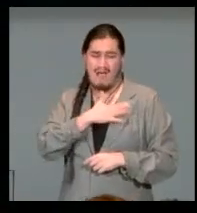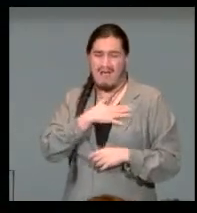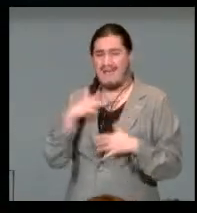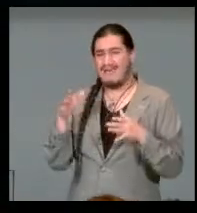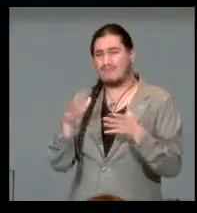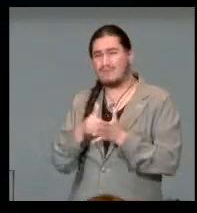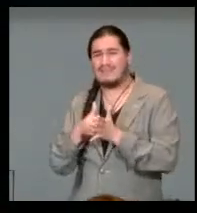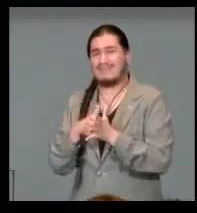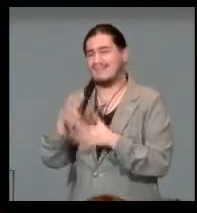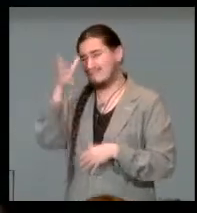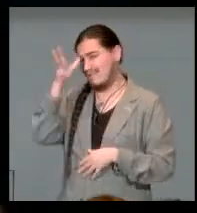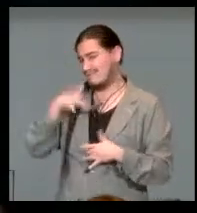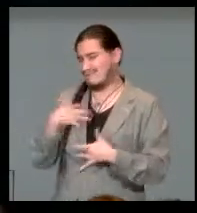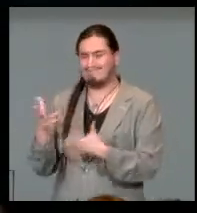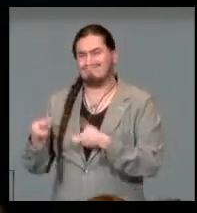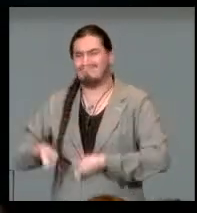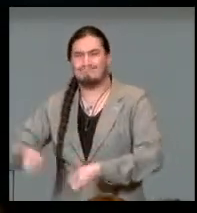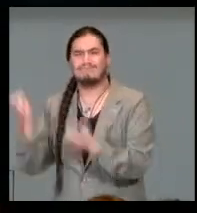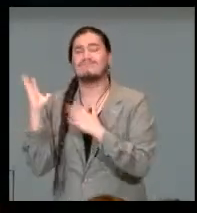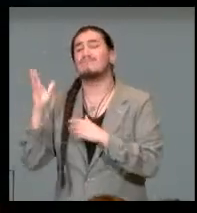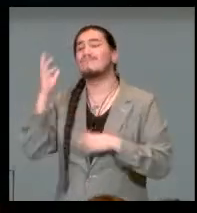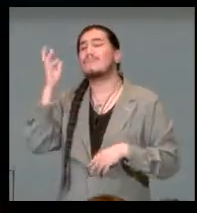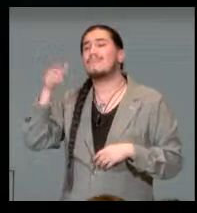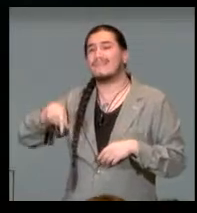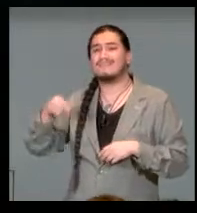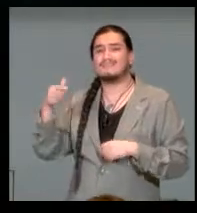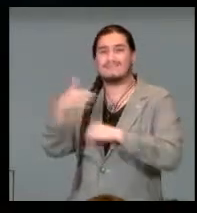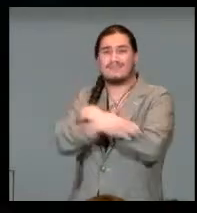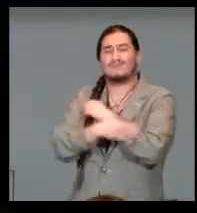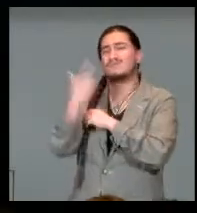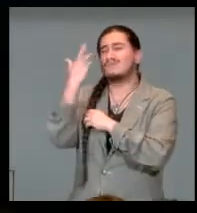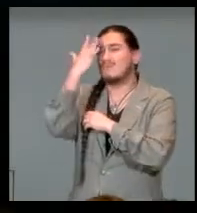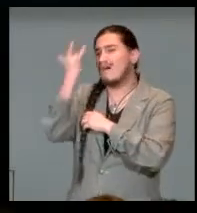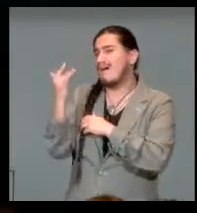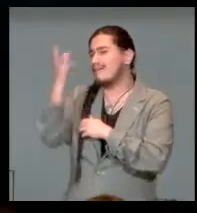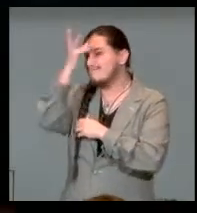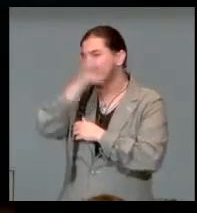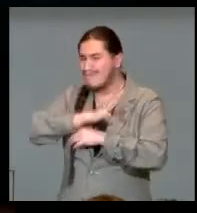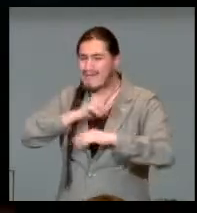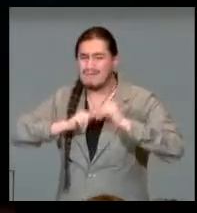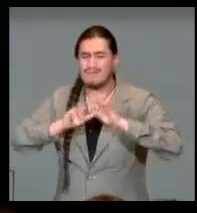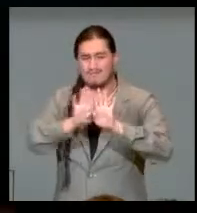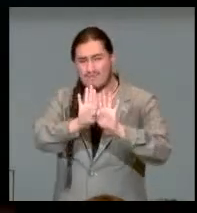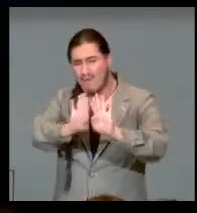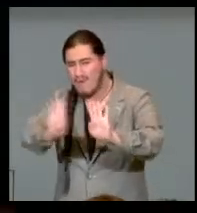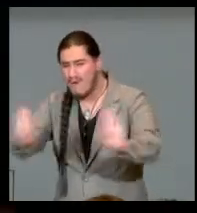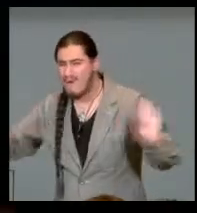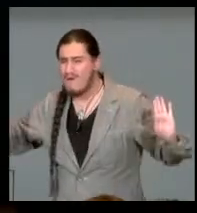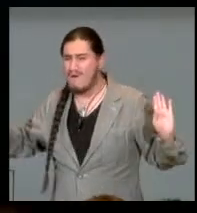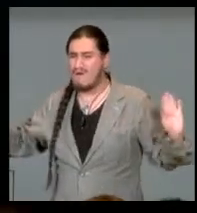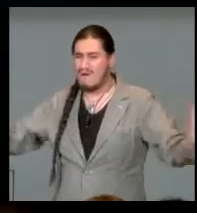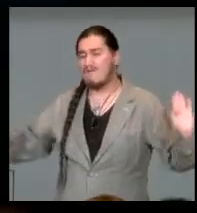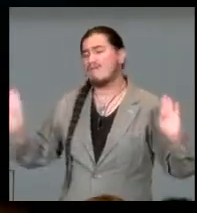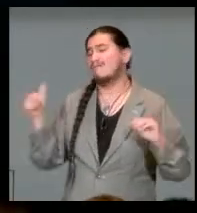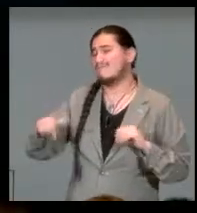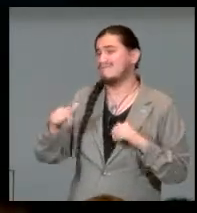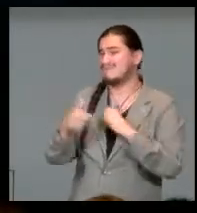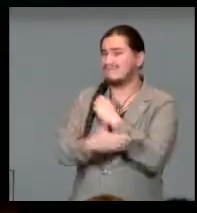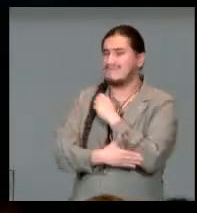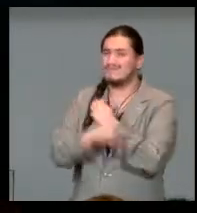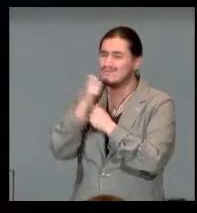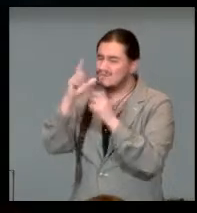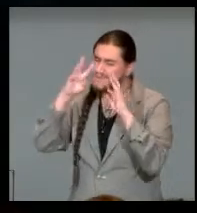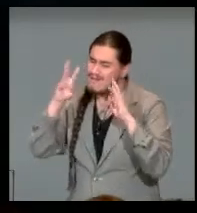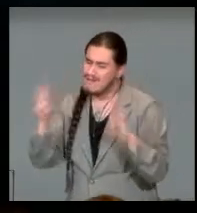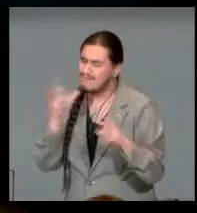This nation is a reason why men build walls, borders on their fingertips. I am the reason why this nation doesn't cry,